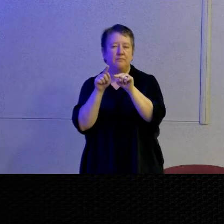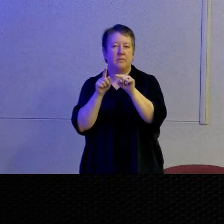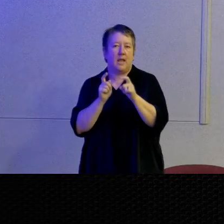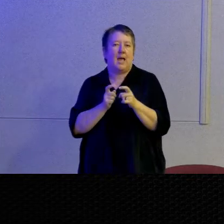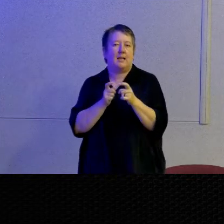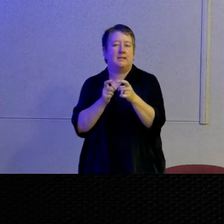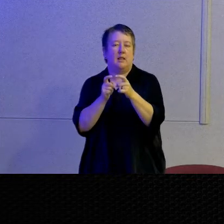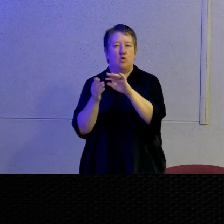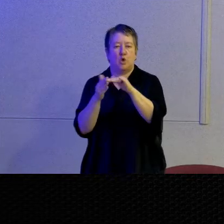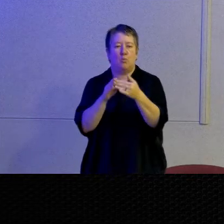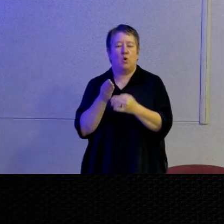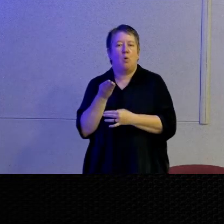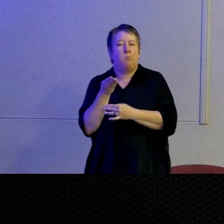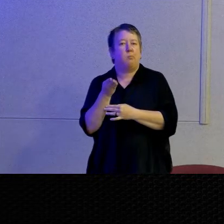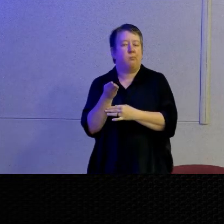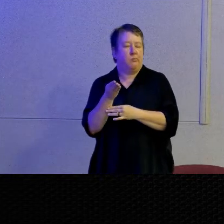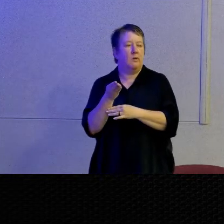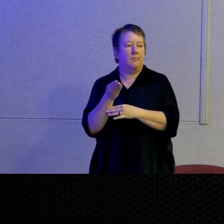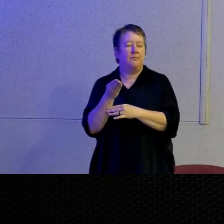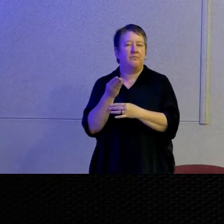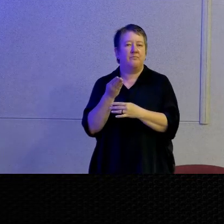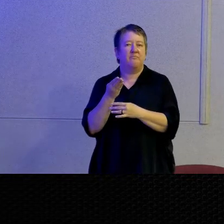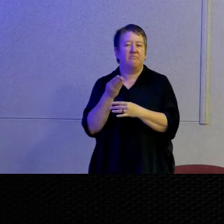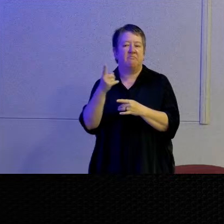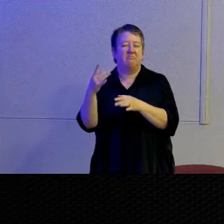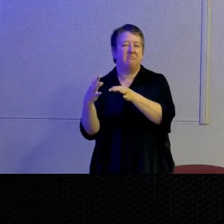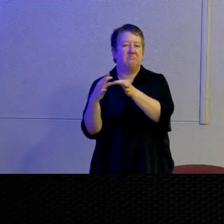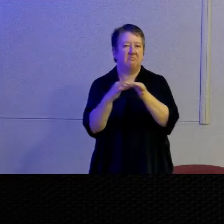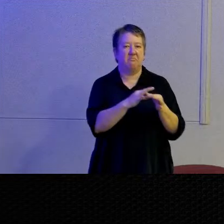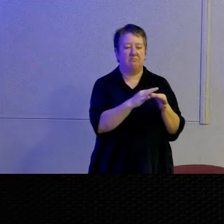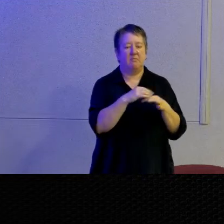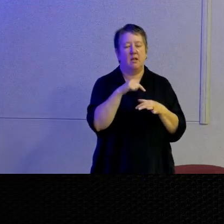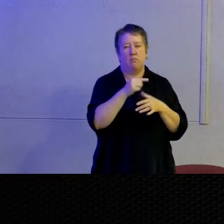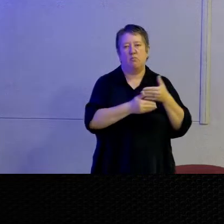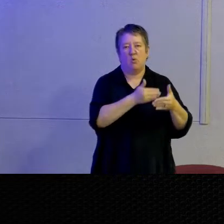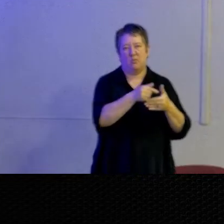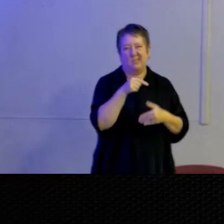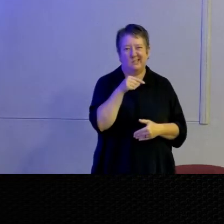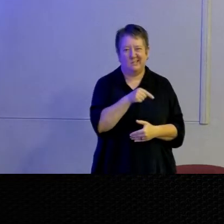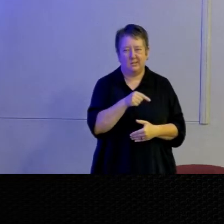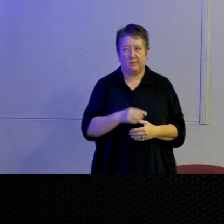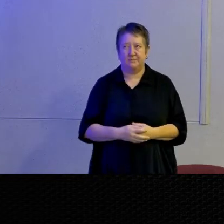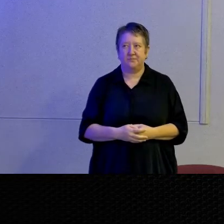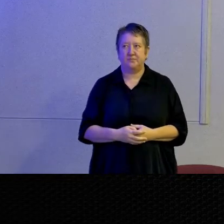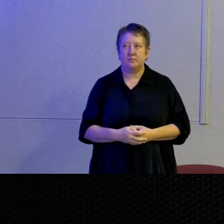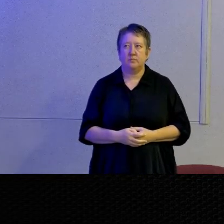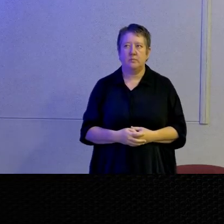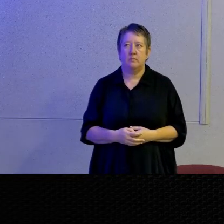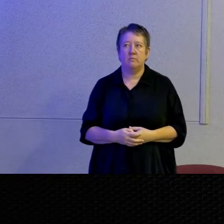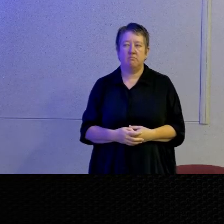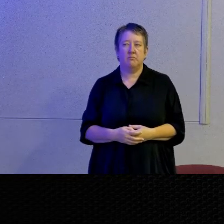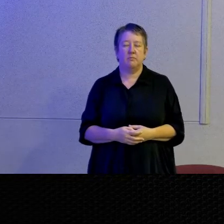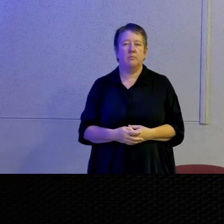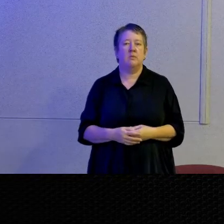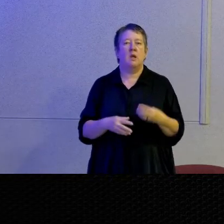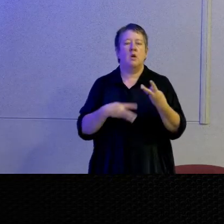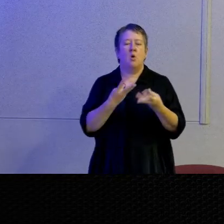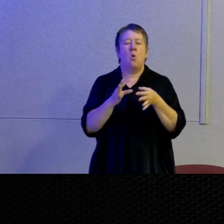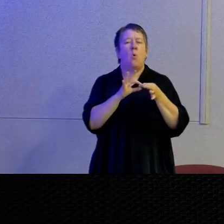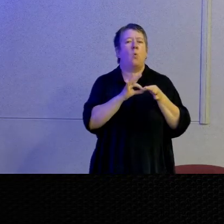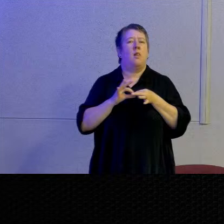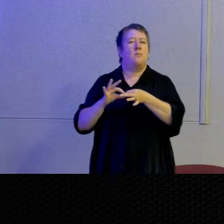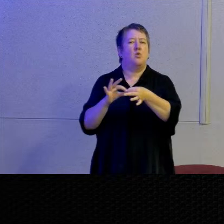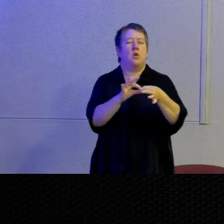accelerator community there, which also fed into this process. So the power of collaboration, coming